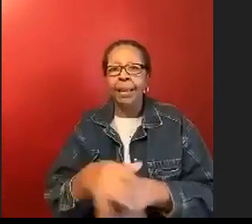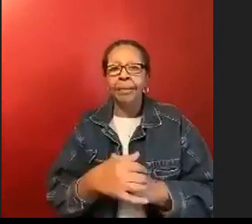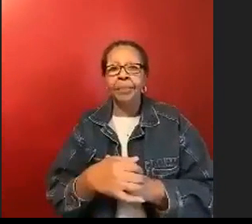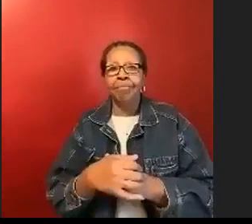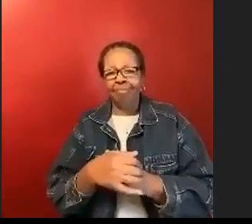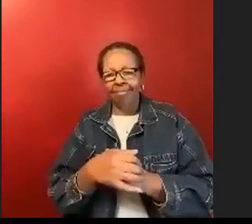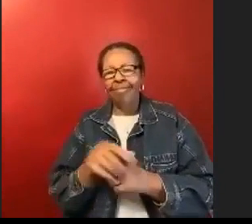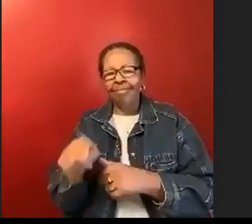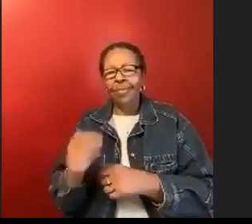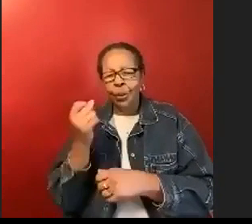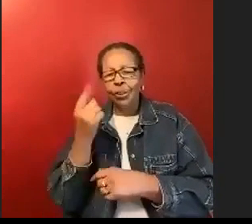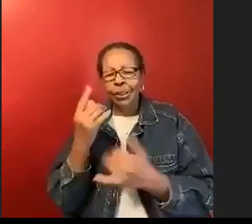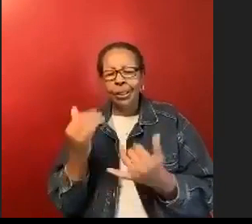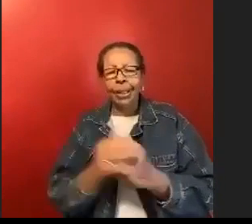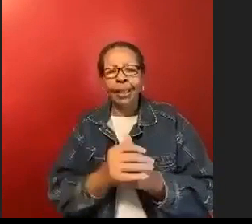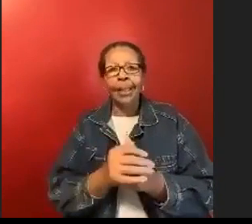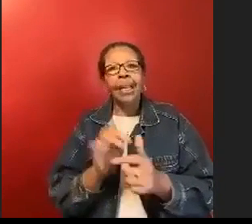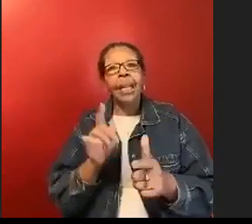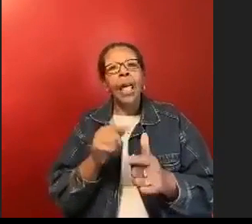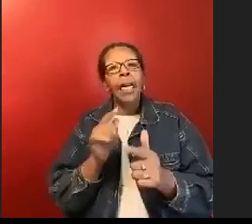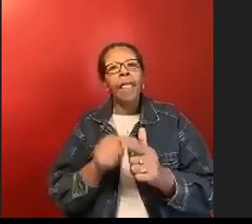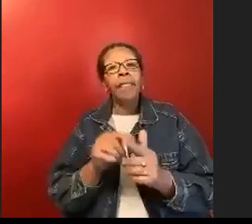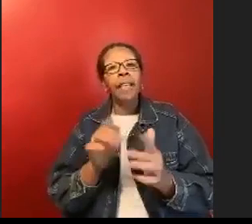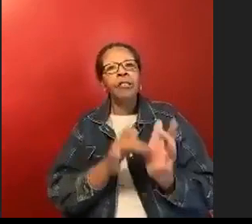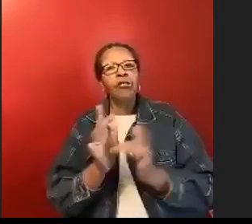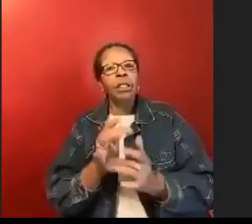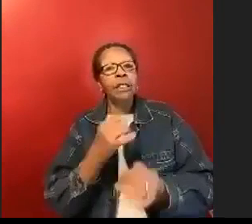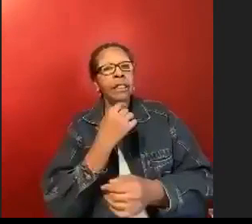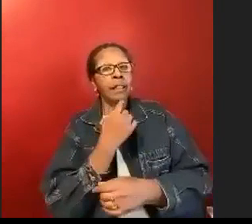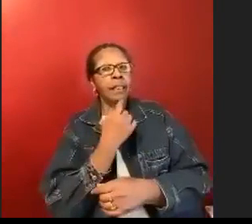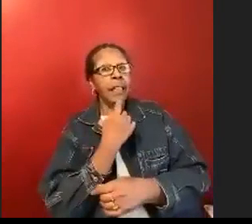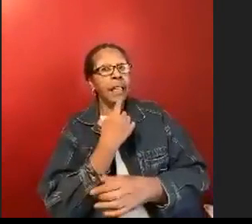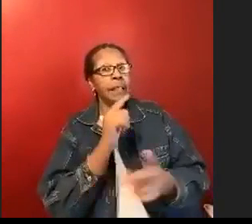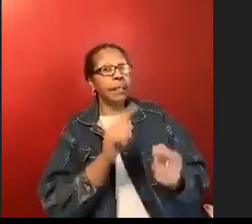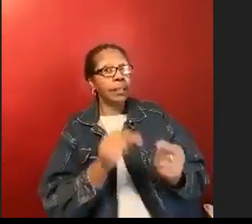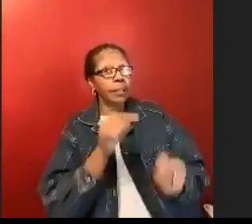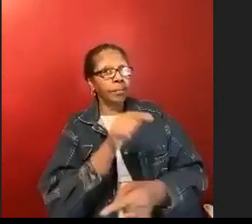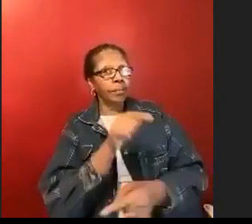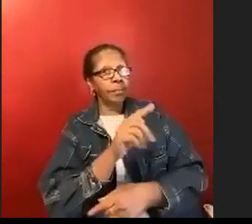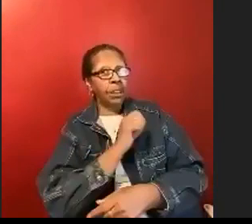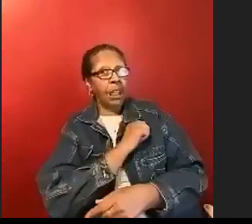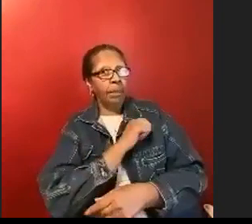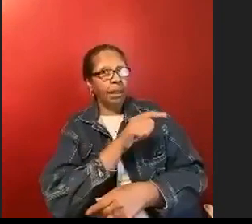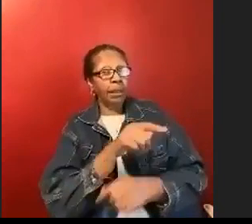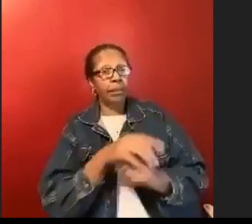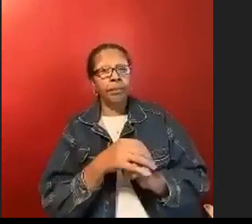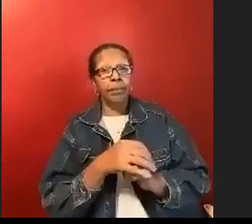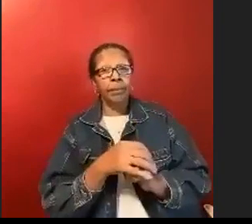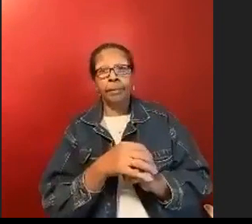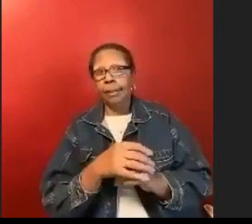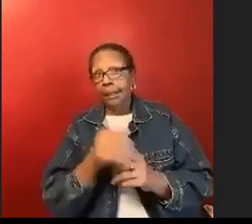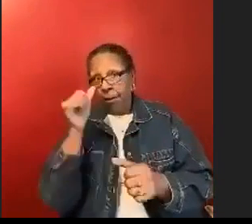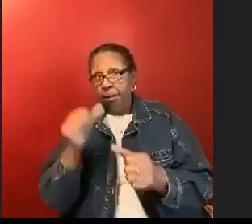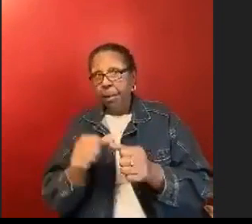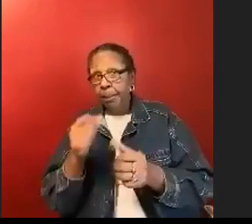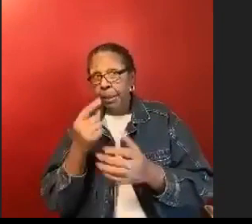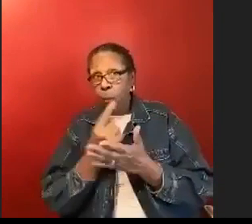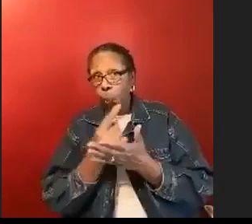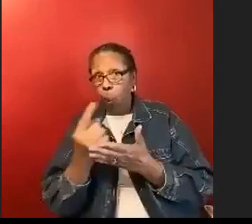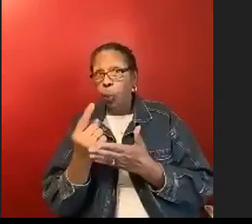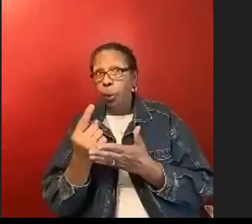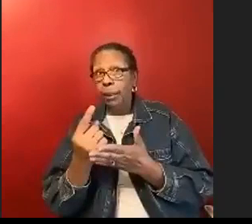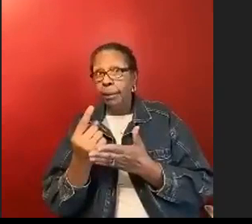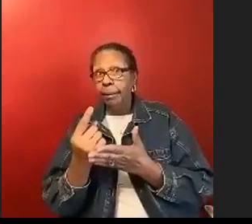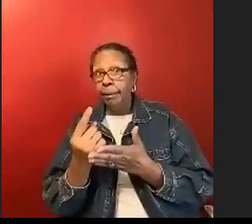it. Then he said to Thomas, mind you, it's a week later. The conversation was had with Thomas the Sunday